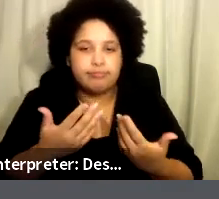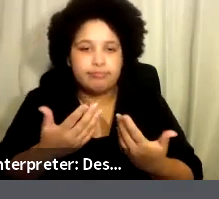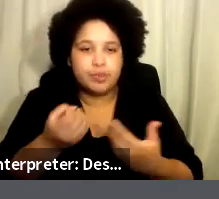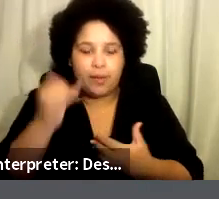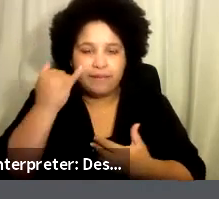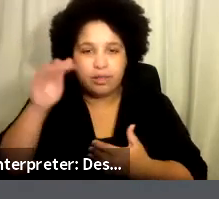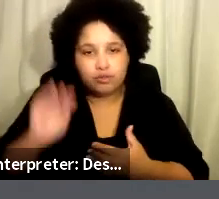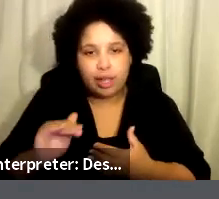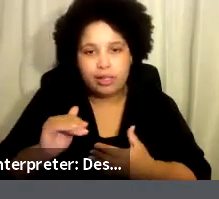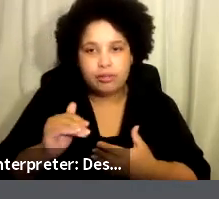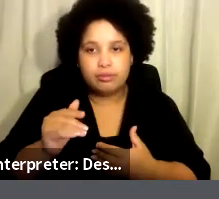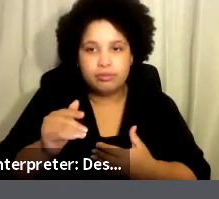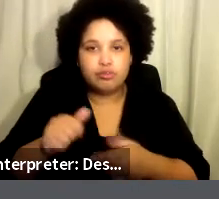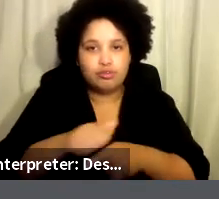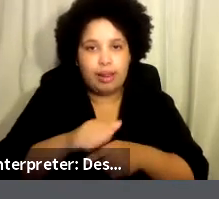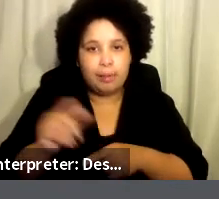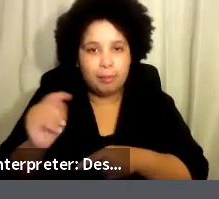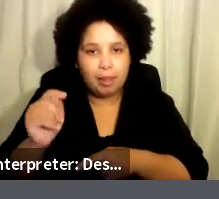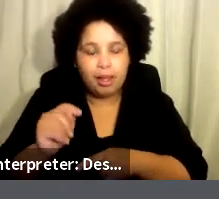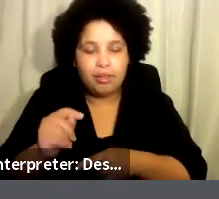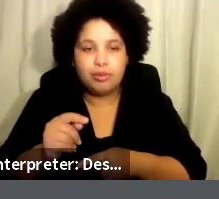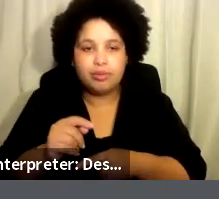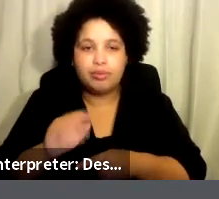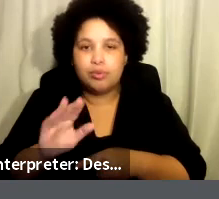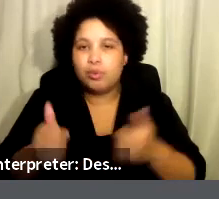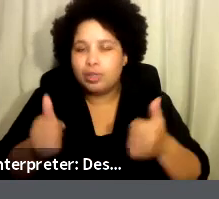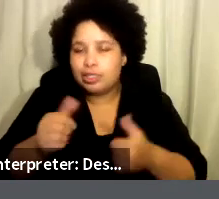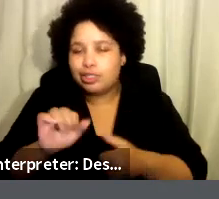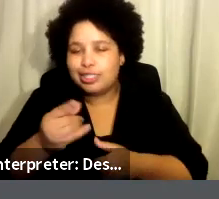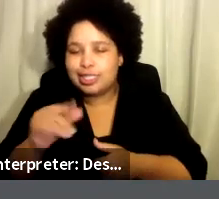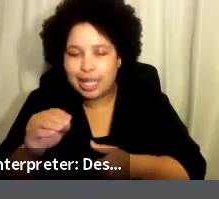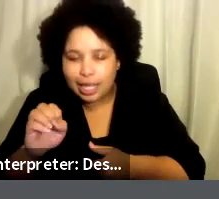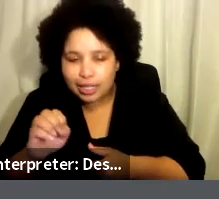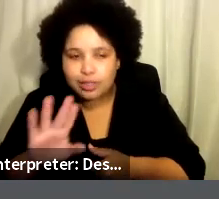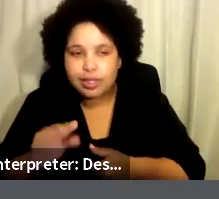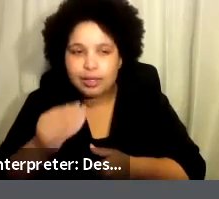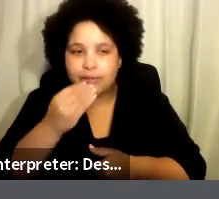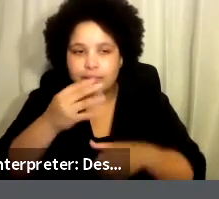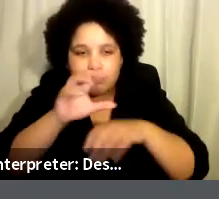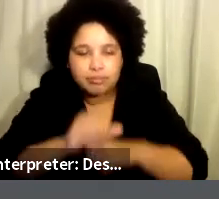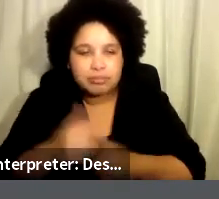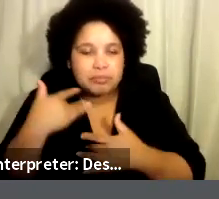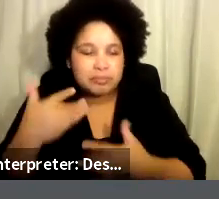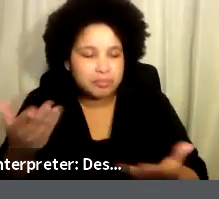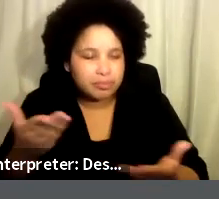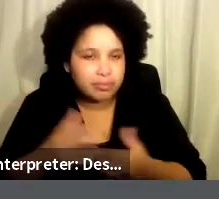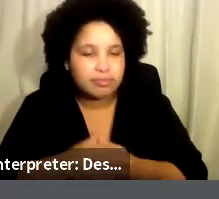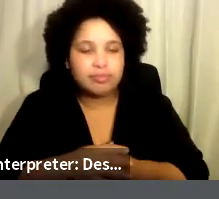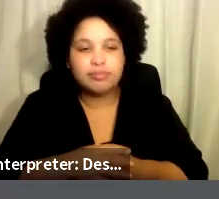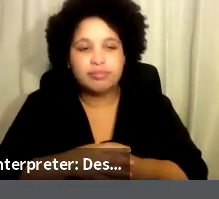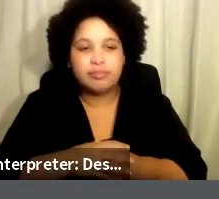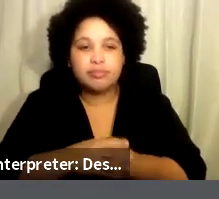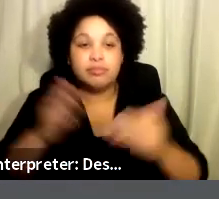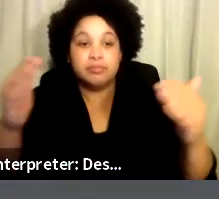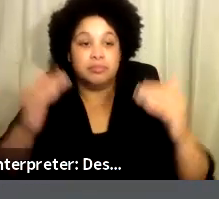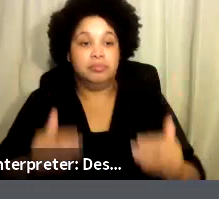the child is potty trained, what stage, what is the usual meals that the child has. Then